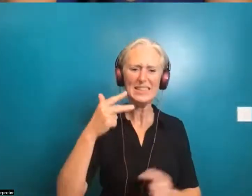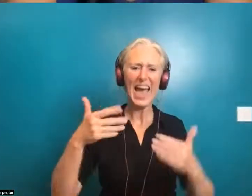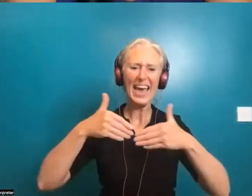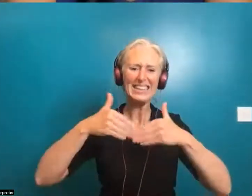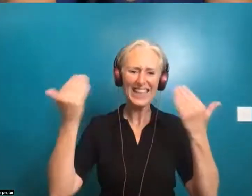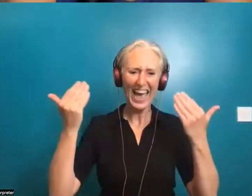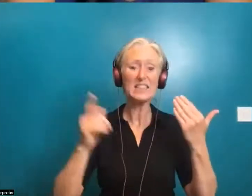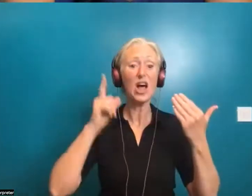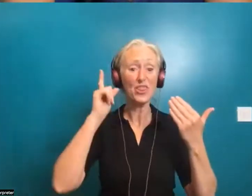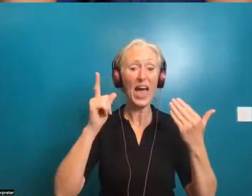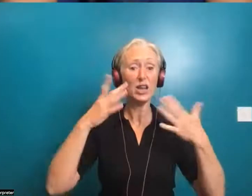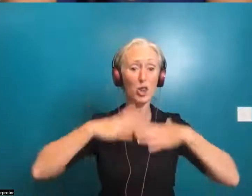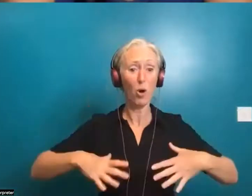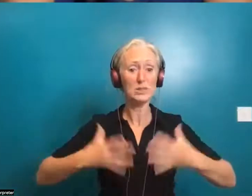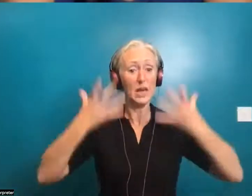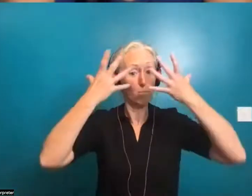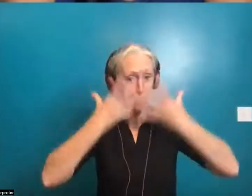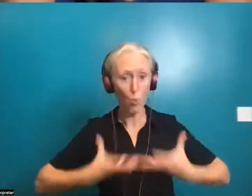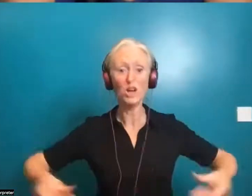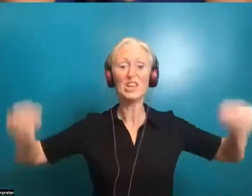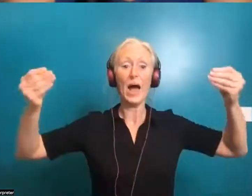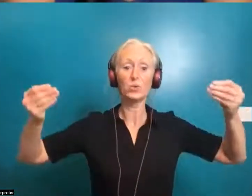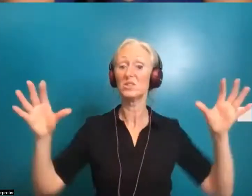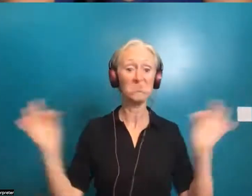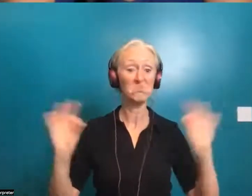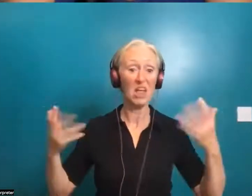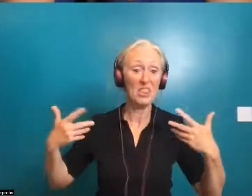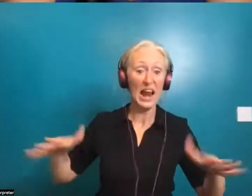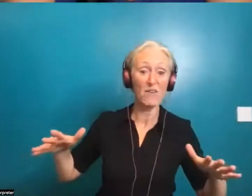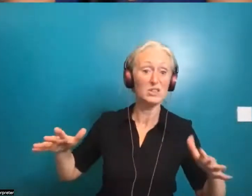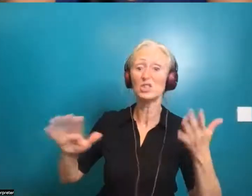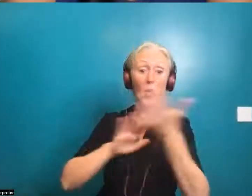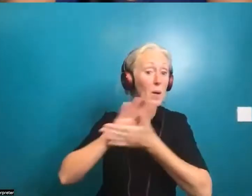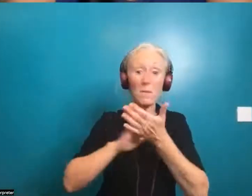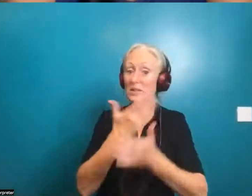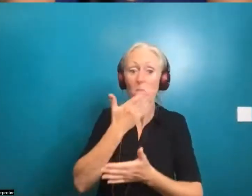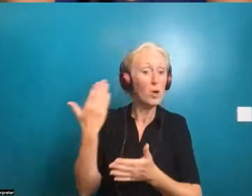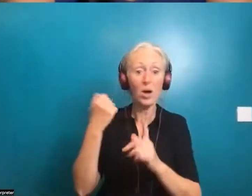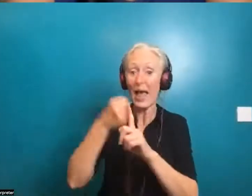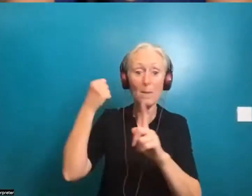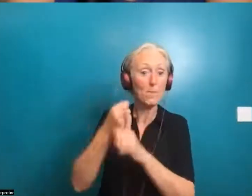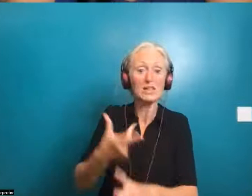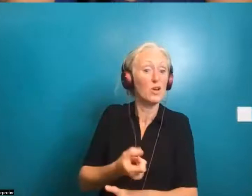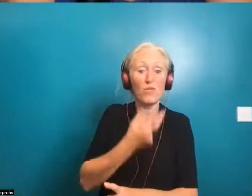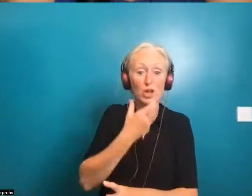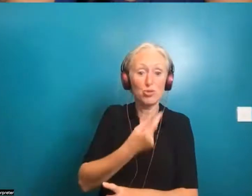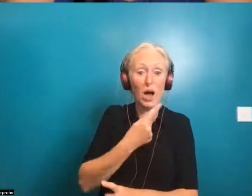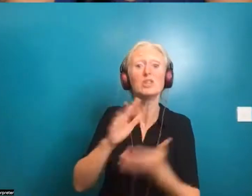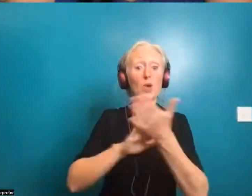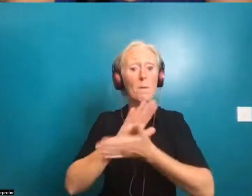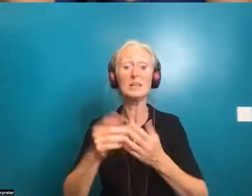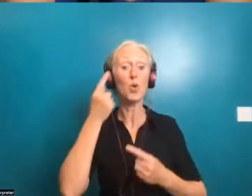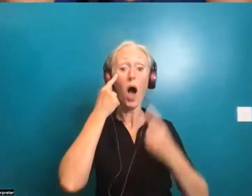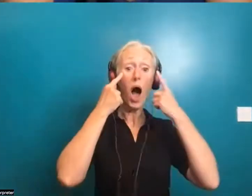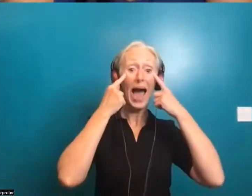So after that, there's no residual action of the drug. And so again, your eyes would be naive and ready for the